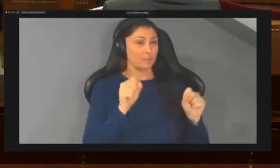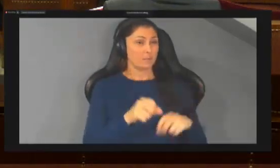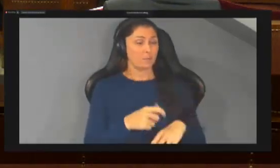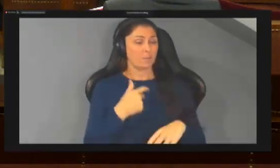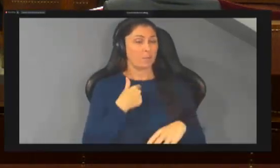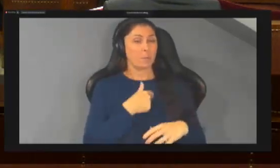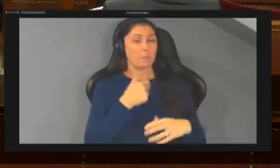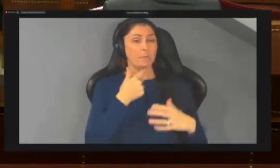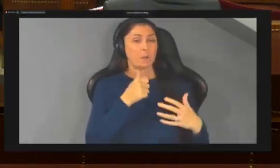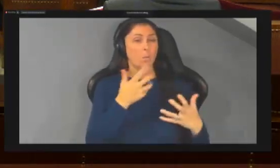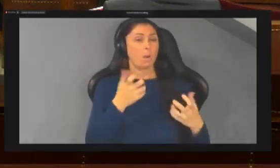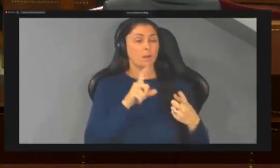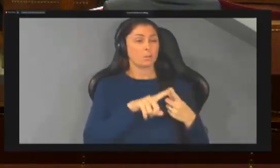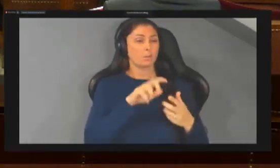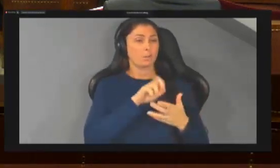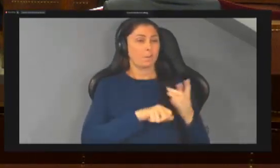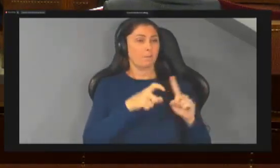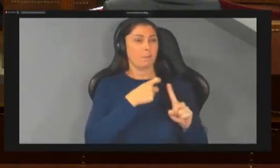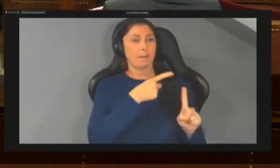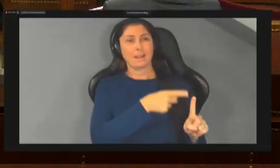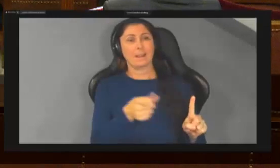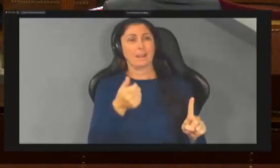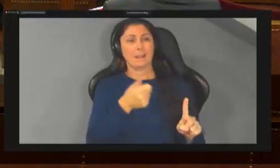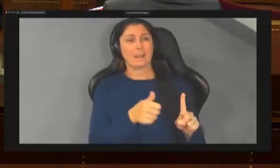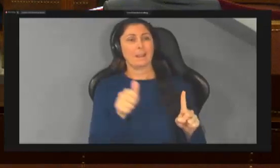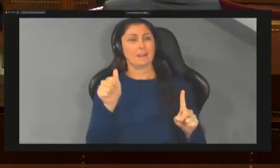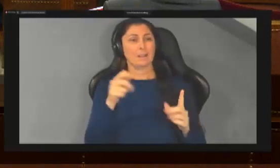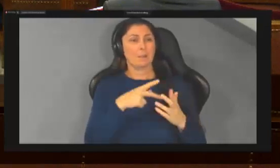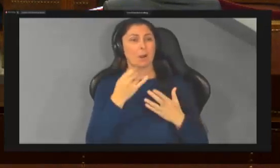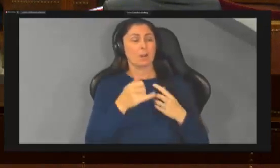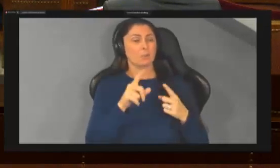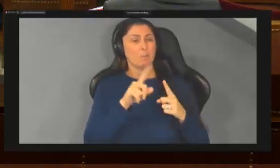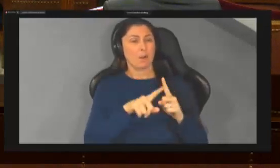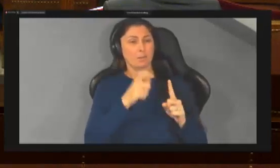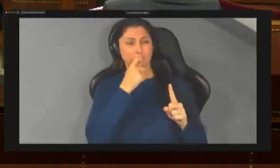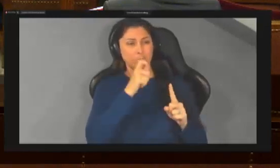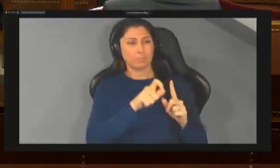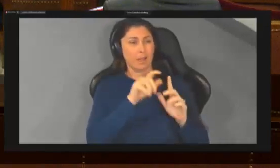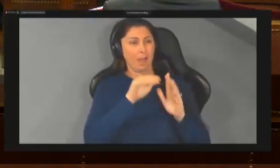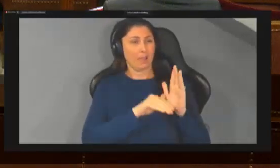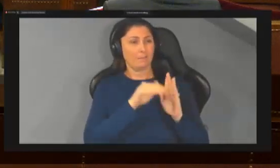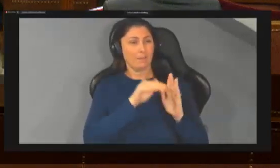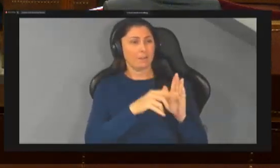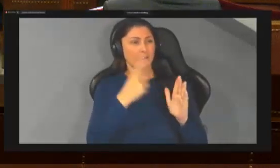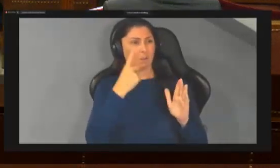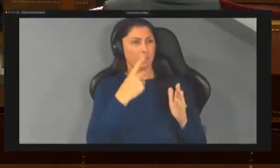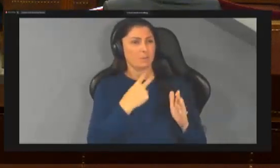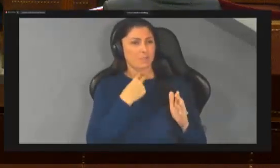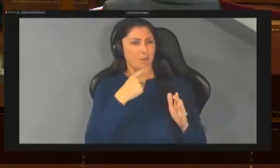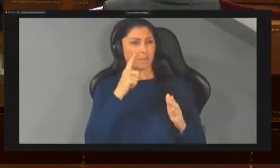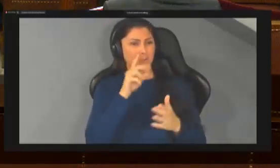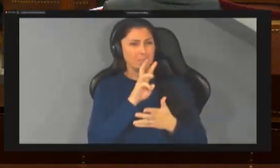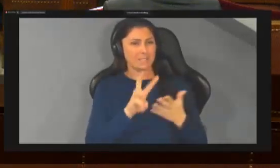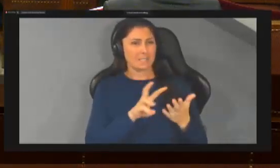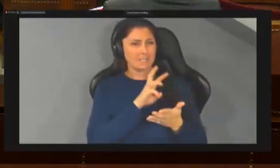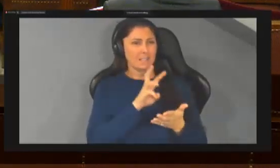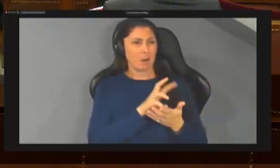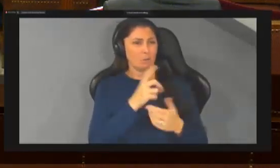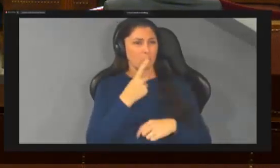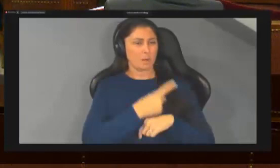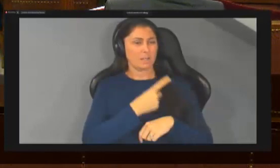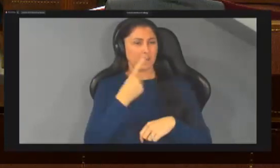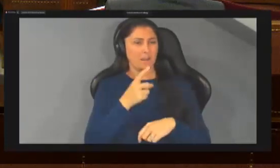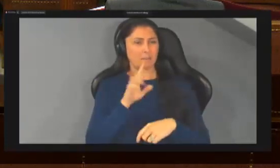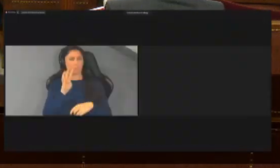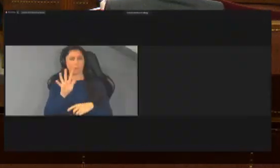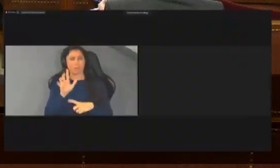any of these projects. The bottom line is our elevators are breaking down. There was someone stuck in them for, I think, 6 hours, the one day, 45